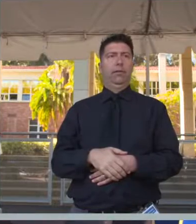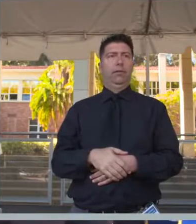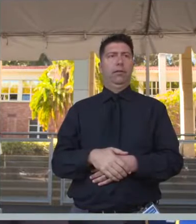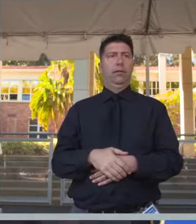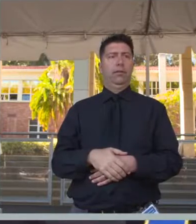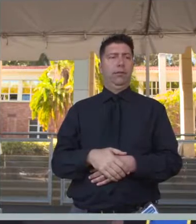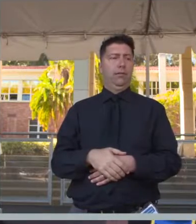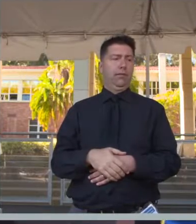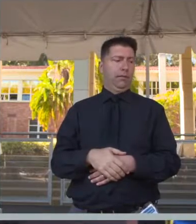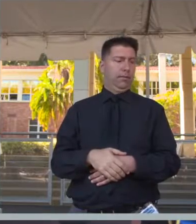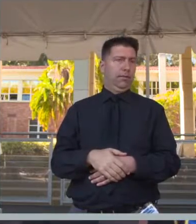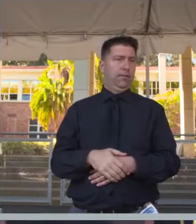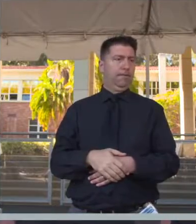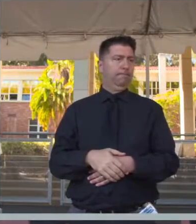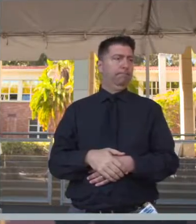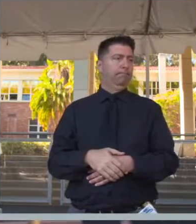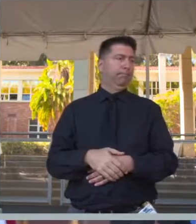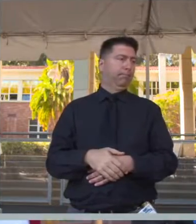Minjong Kil.